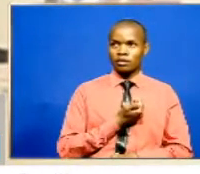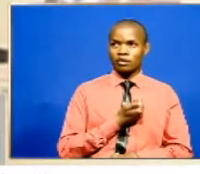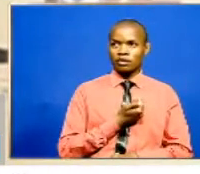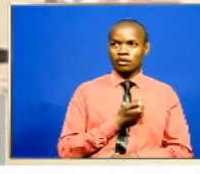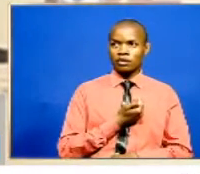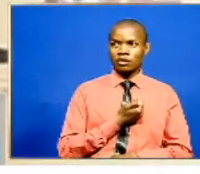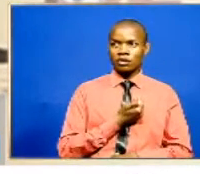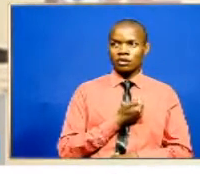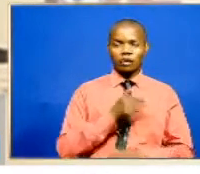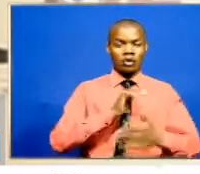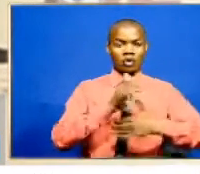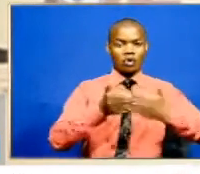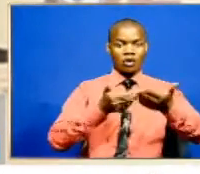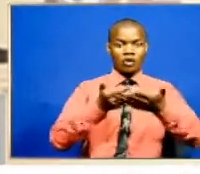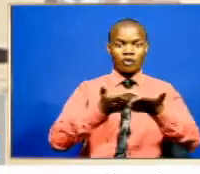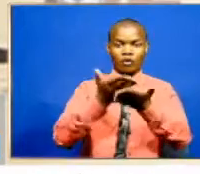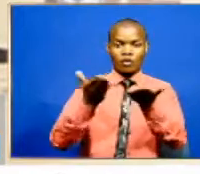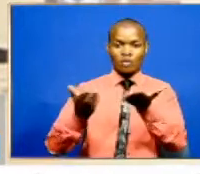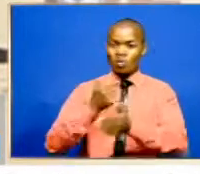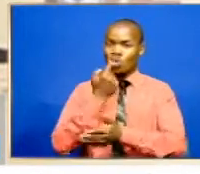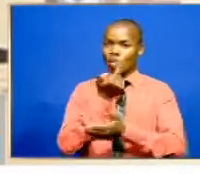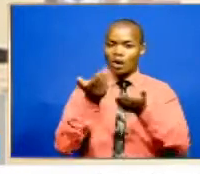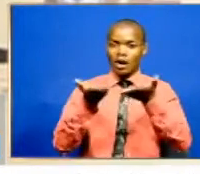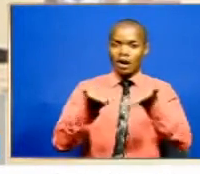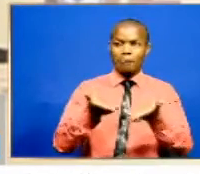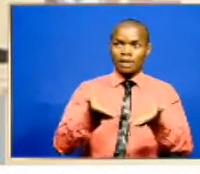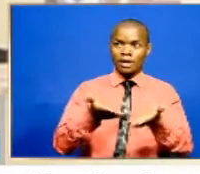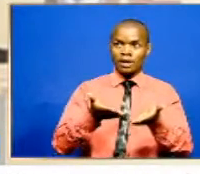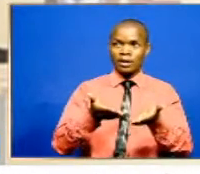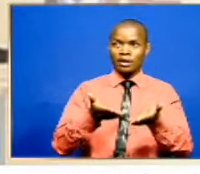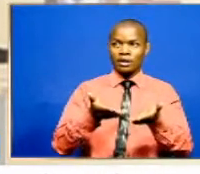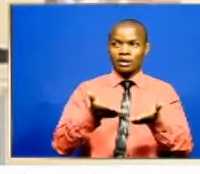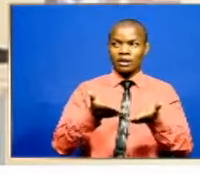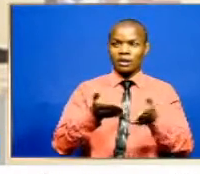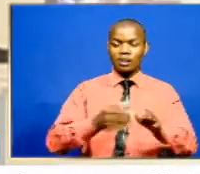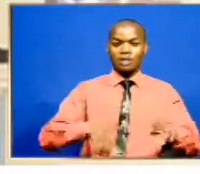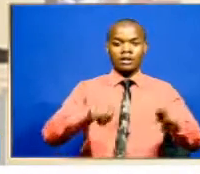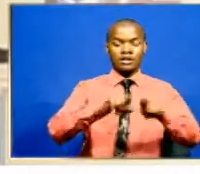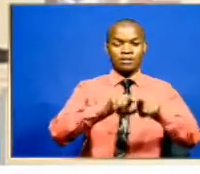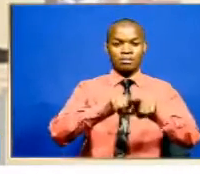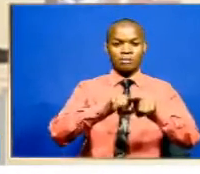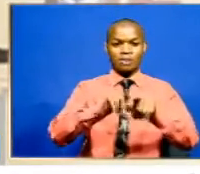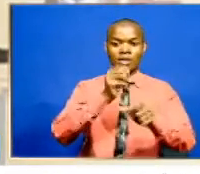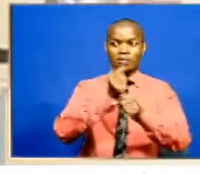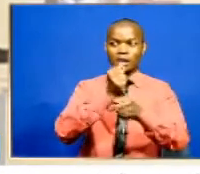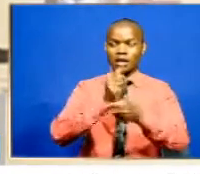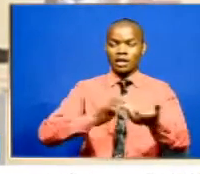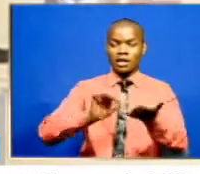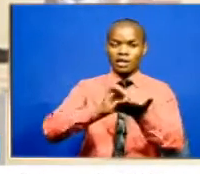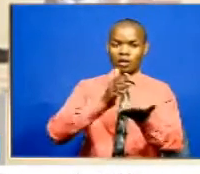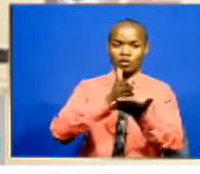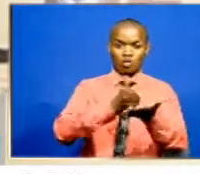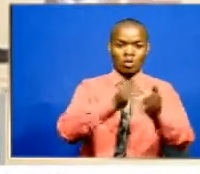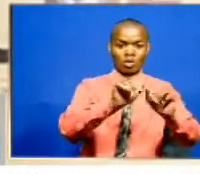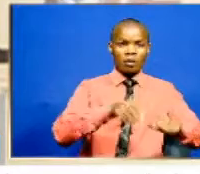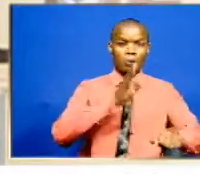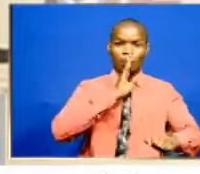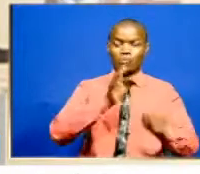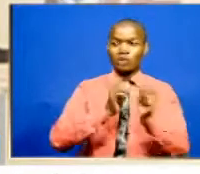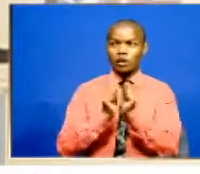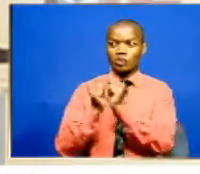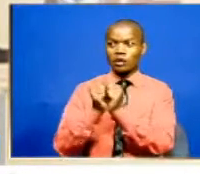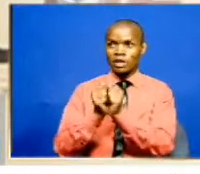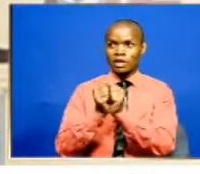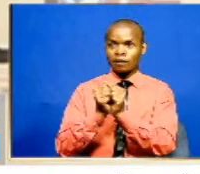especially to all of you that we are here, we are able to make so that you can be together in